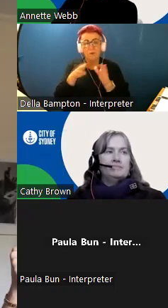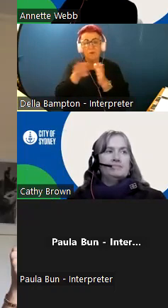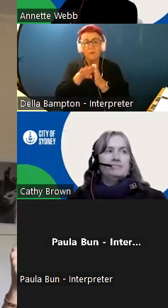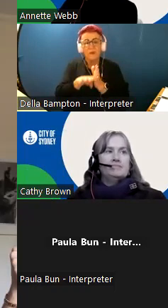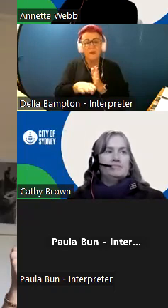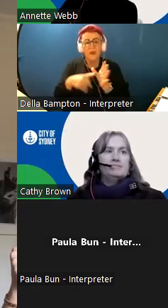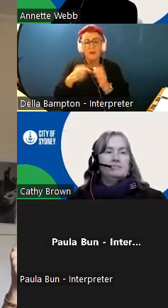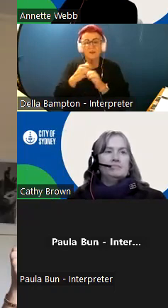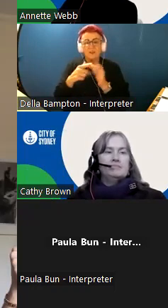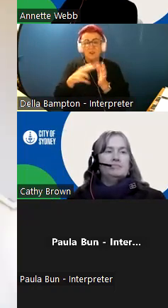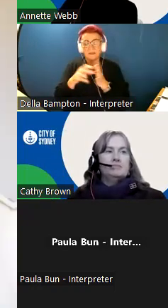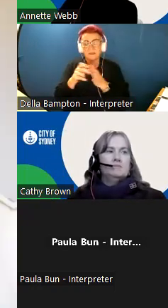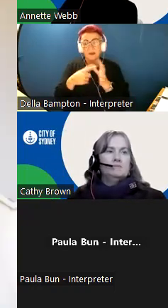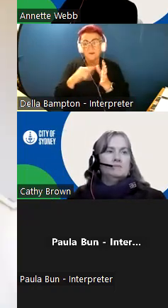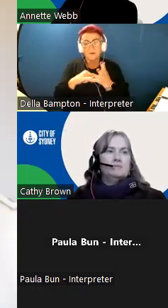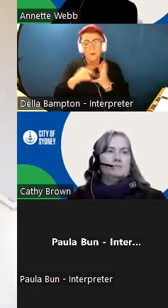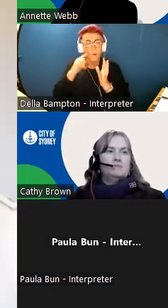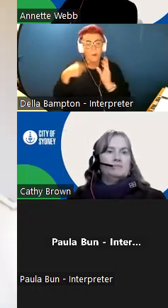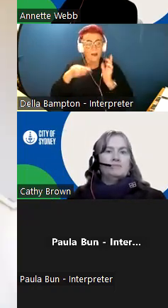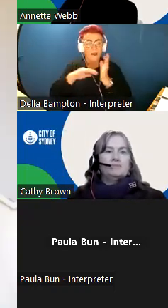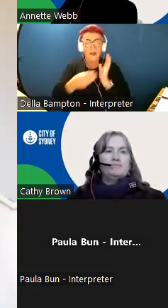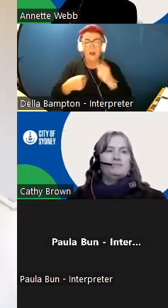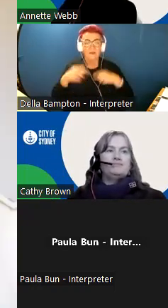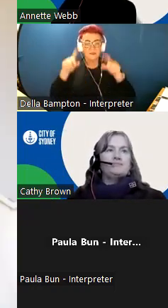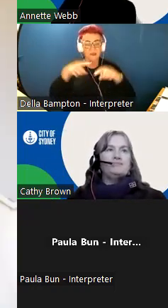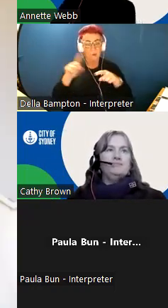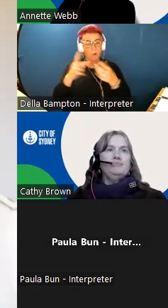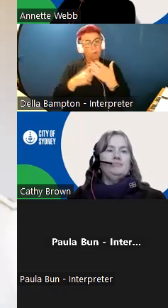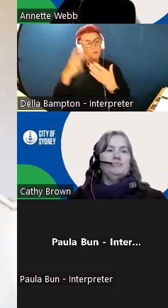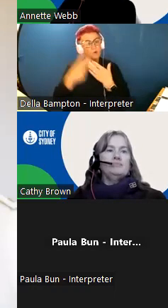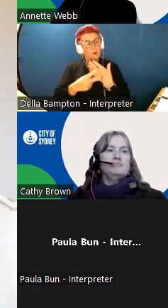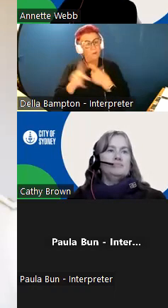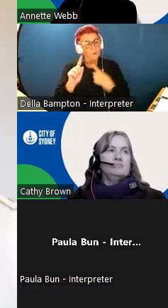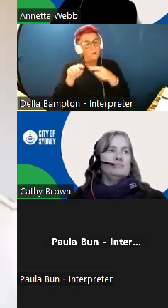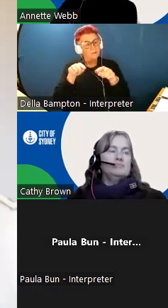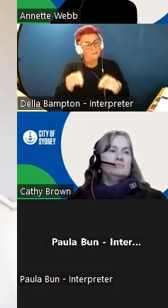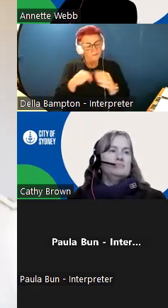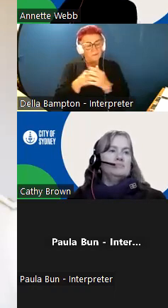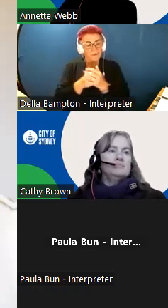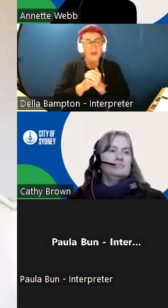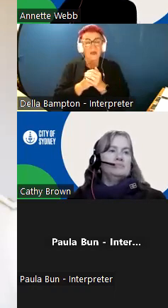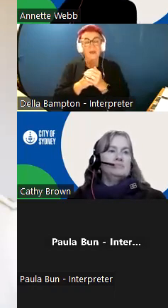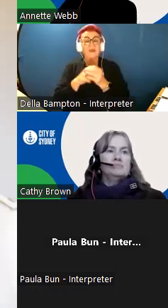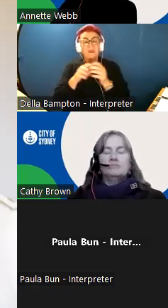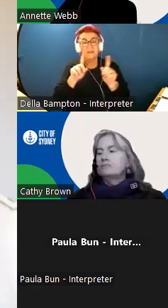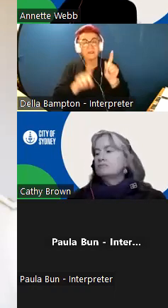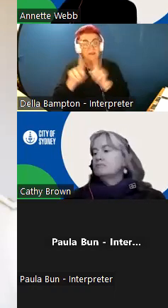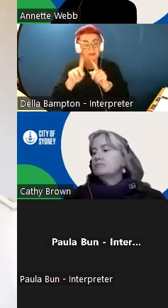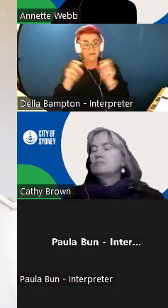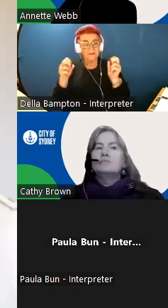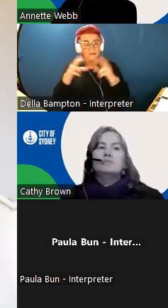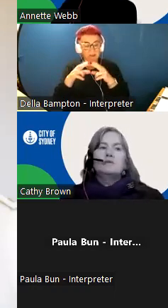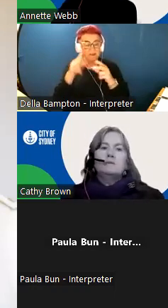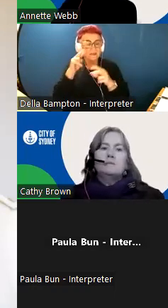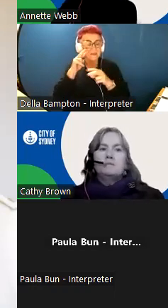to jump straight into what the program's about. So the City of Sydney has long recognised the